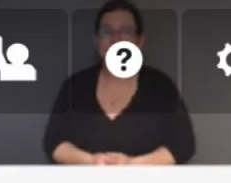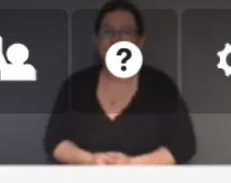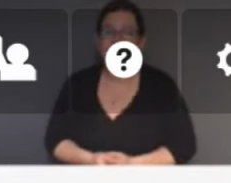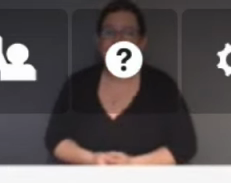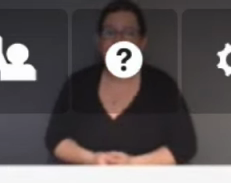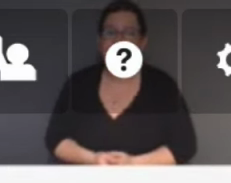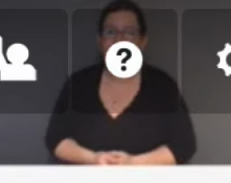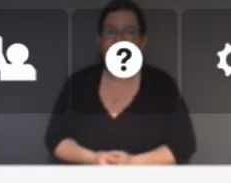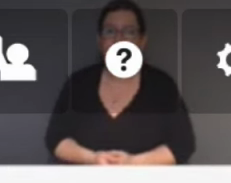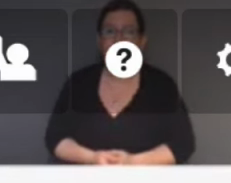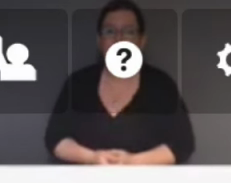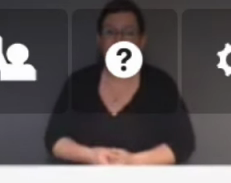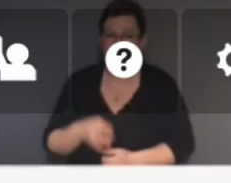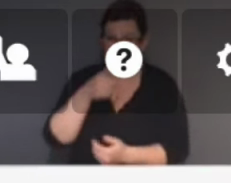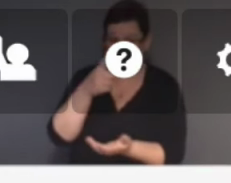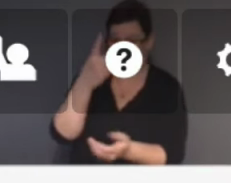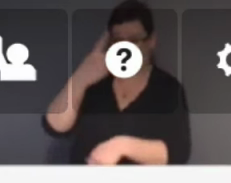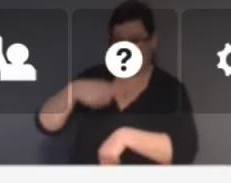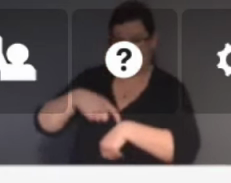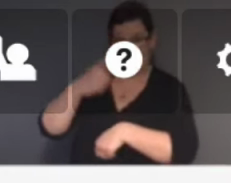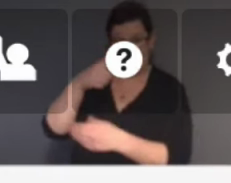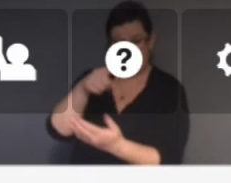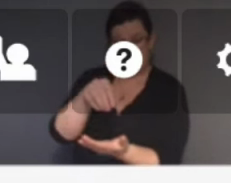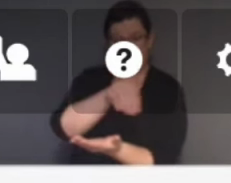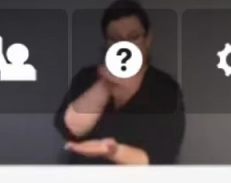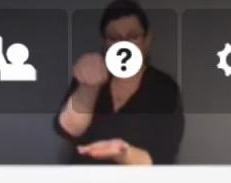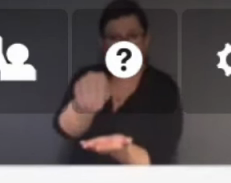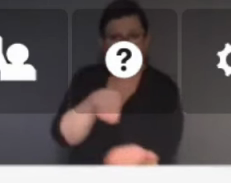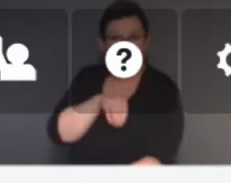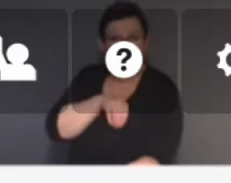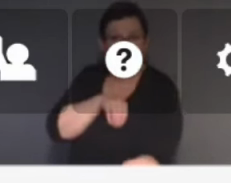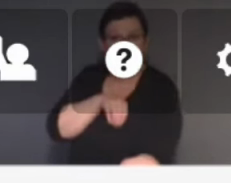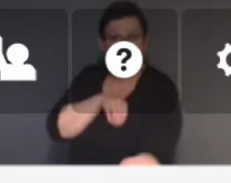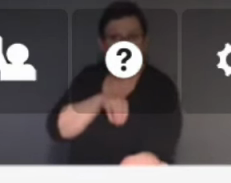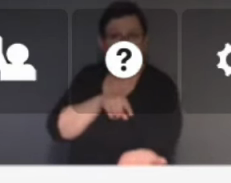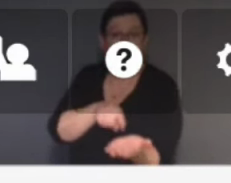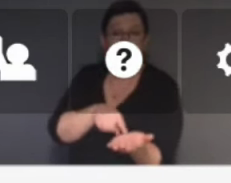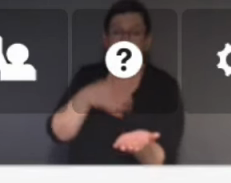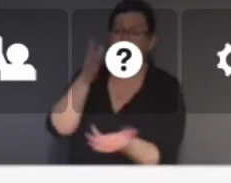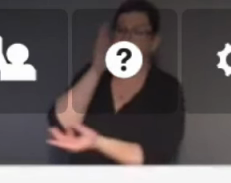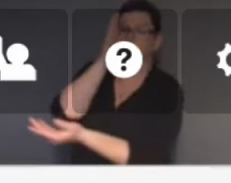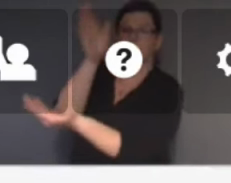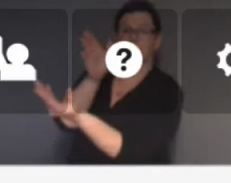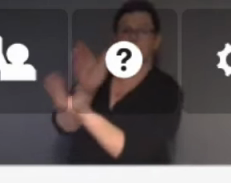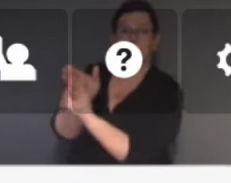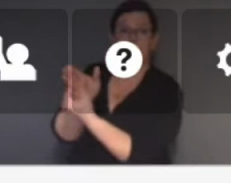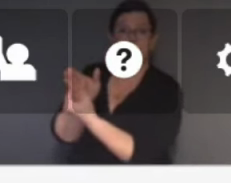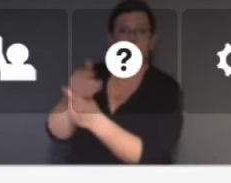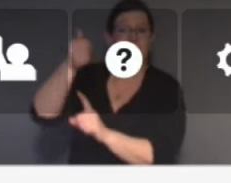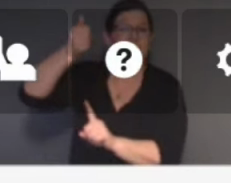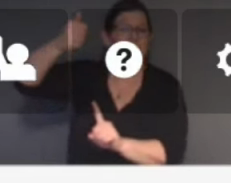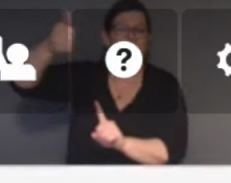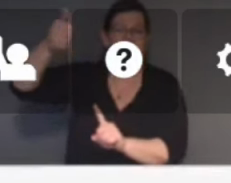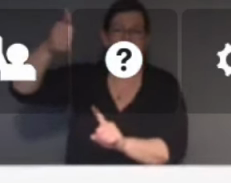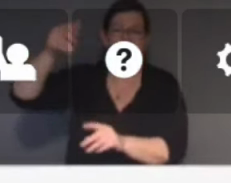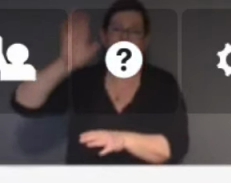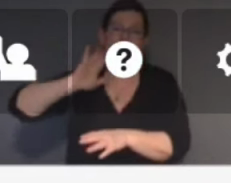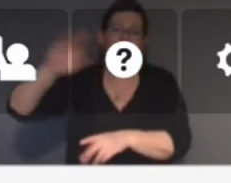information from your tax returns when you do your taxes every year to calculate the amount you're entitled to.